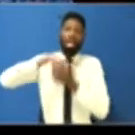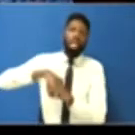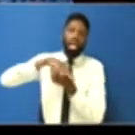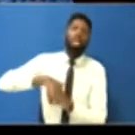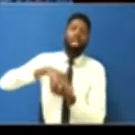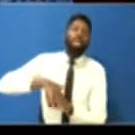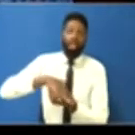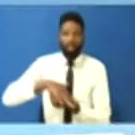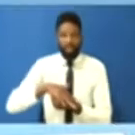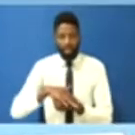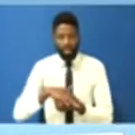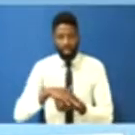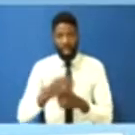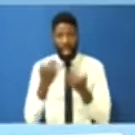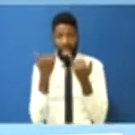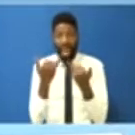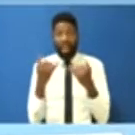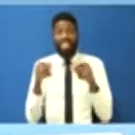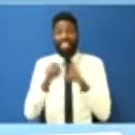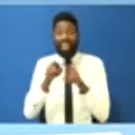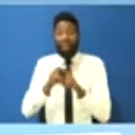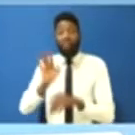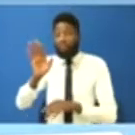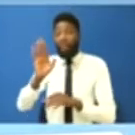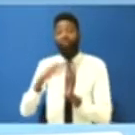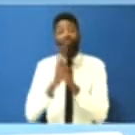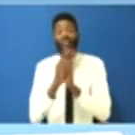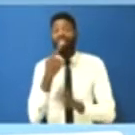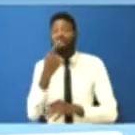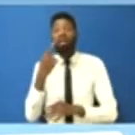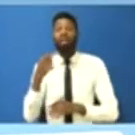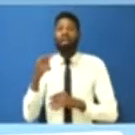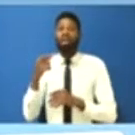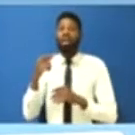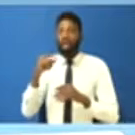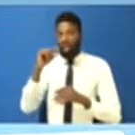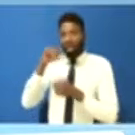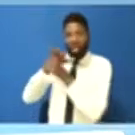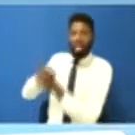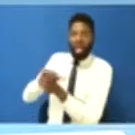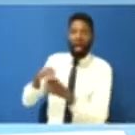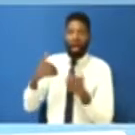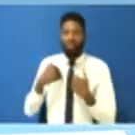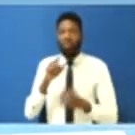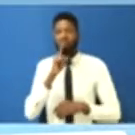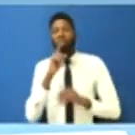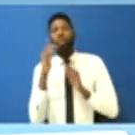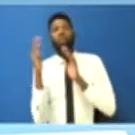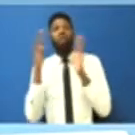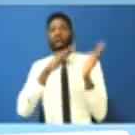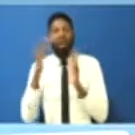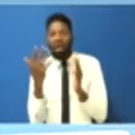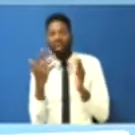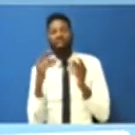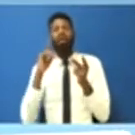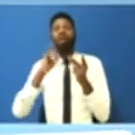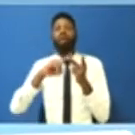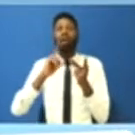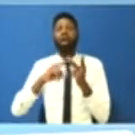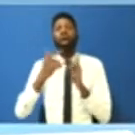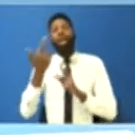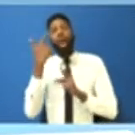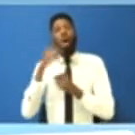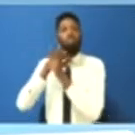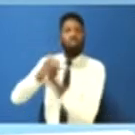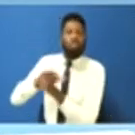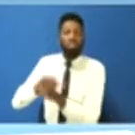and the entire platform is victimhood that they are victims of the weather they are victims of the law they are